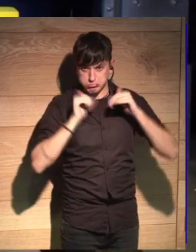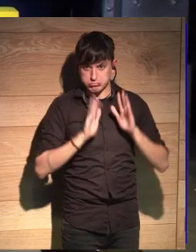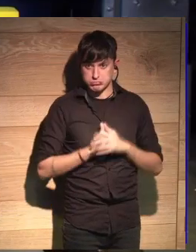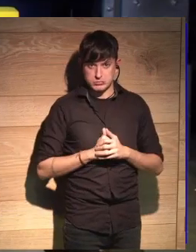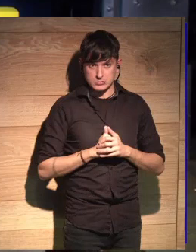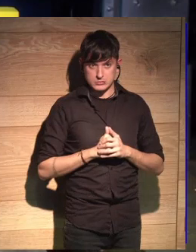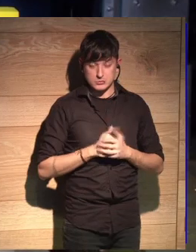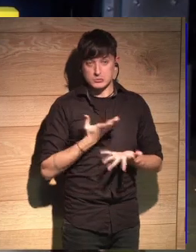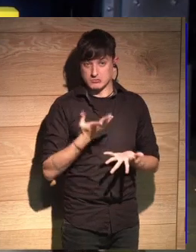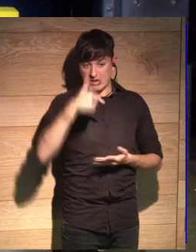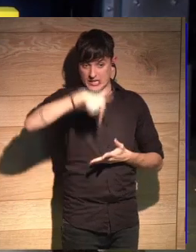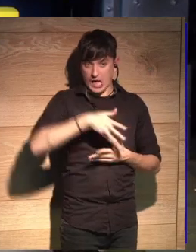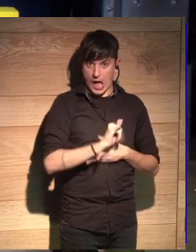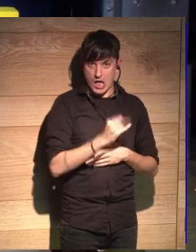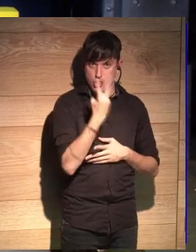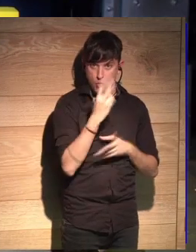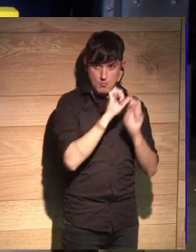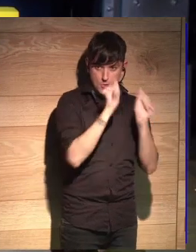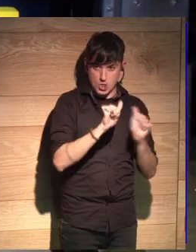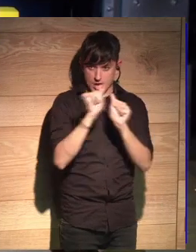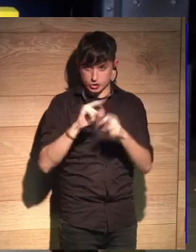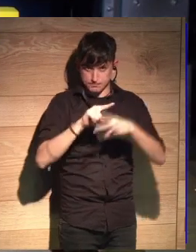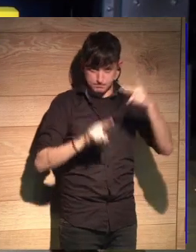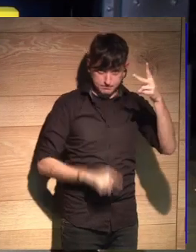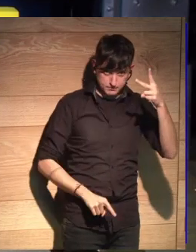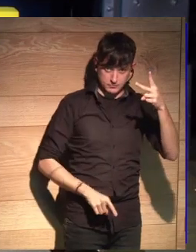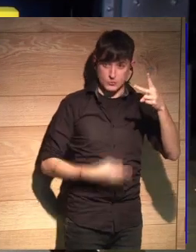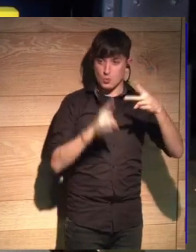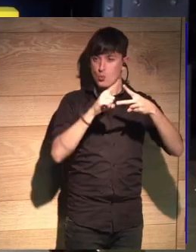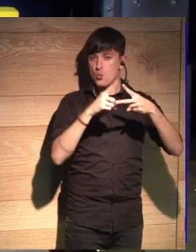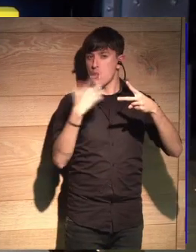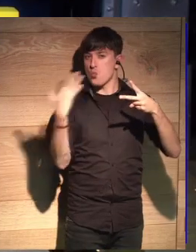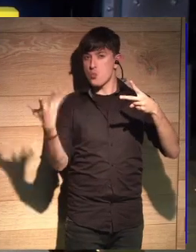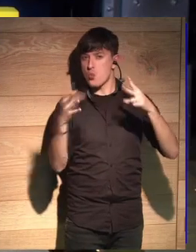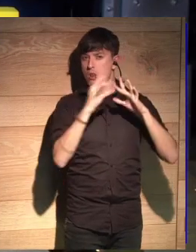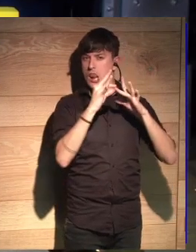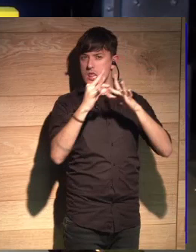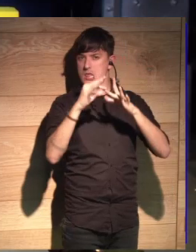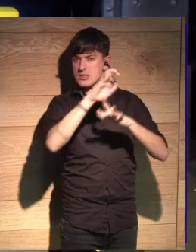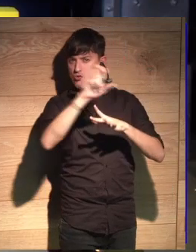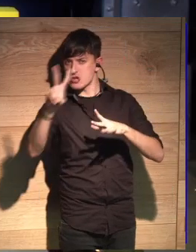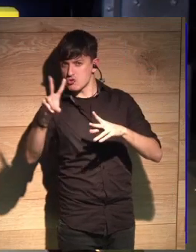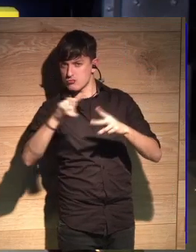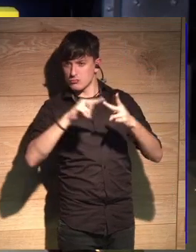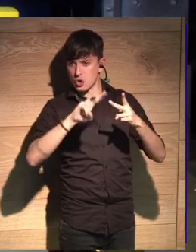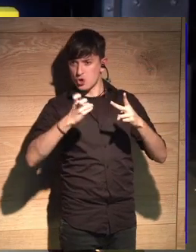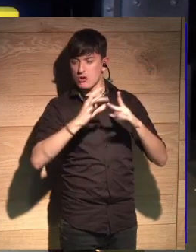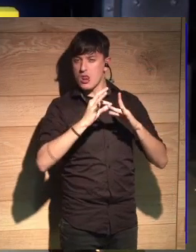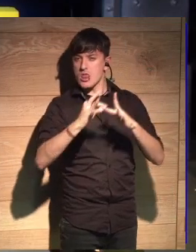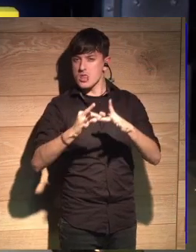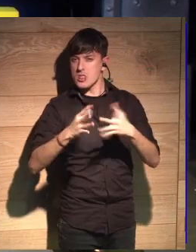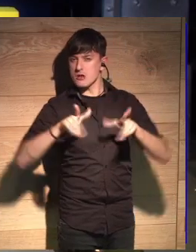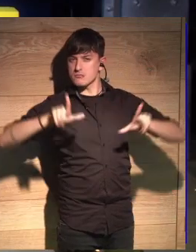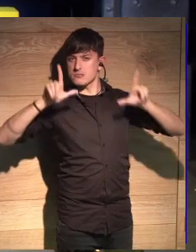Can I ask in English? One's led by United States. The other one is led by China.